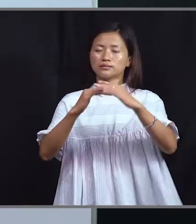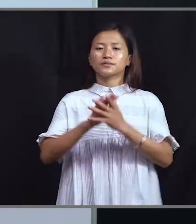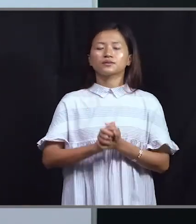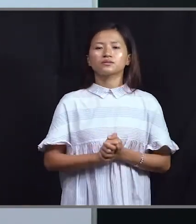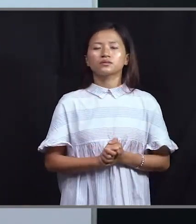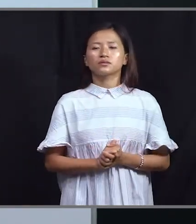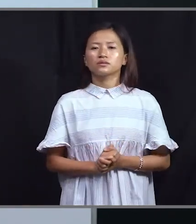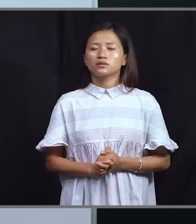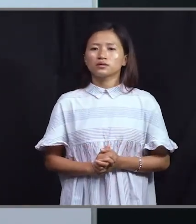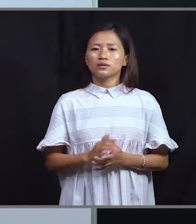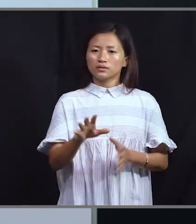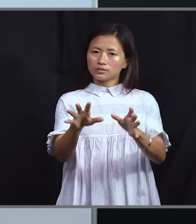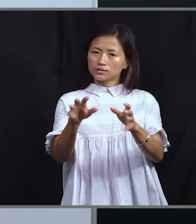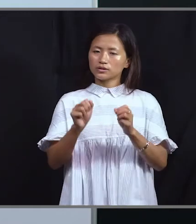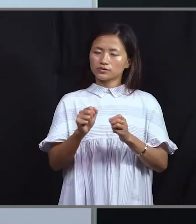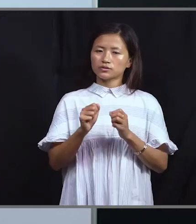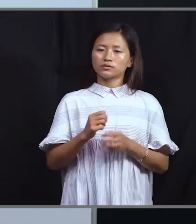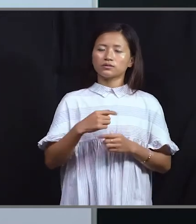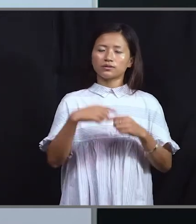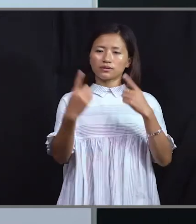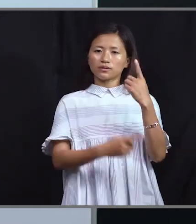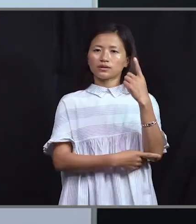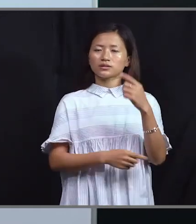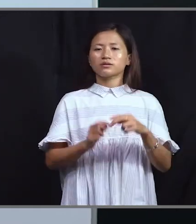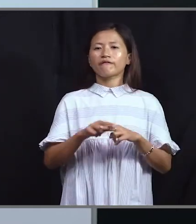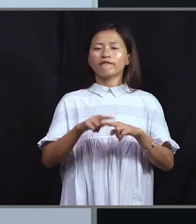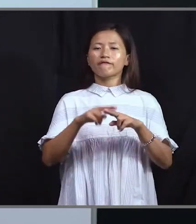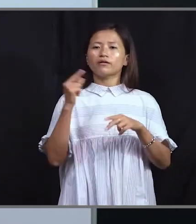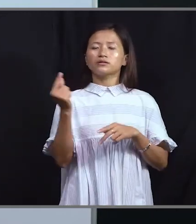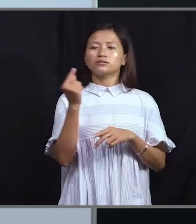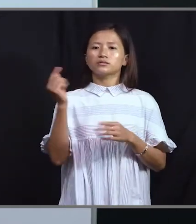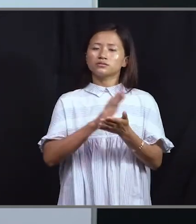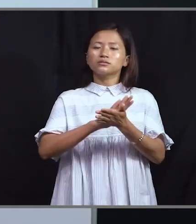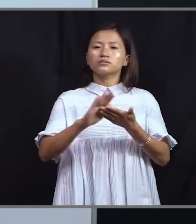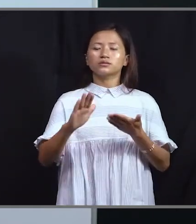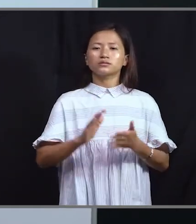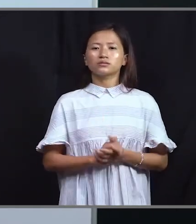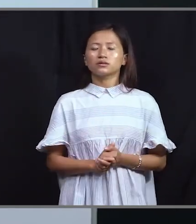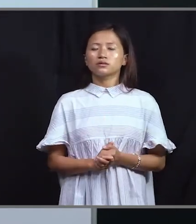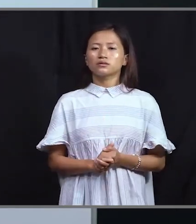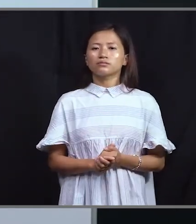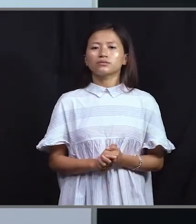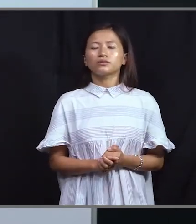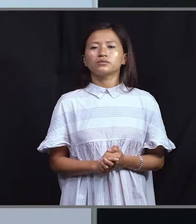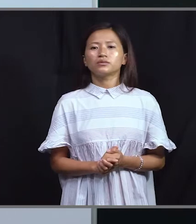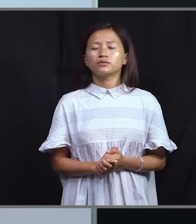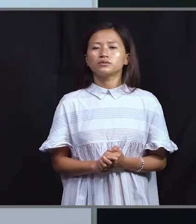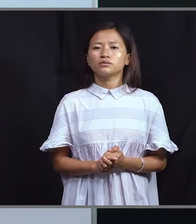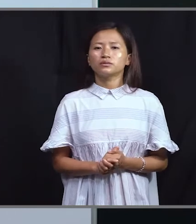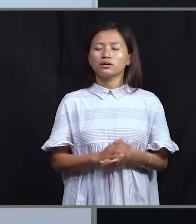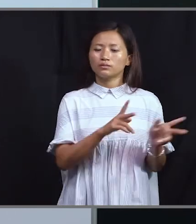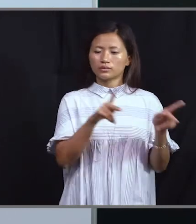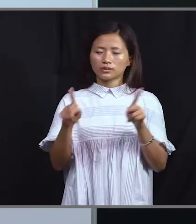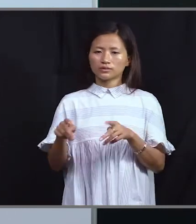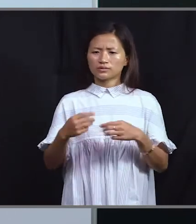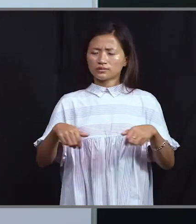has achieved the, last function also. Then done. Okay, we are done with, our plans and